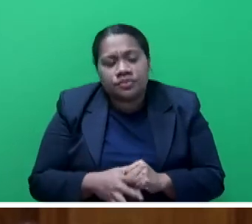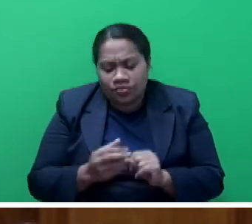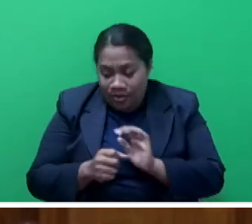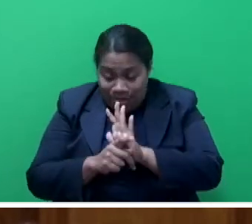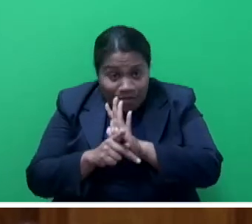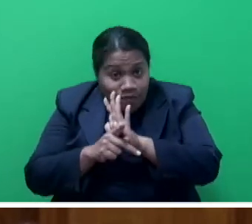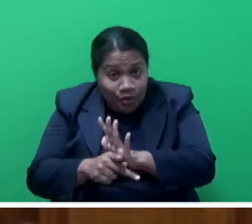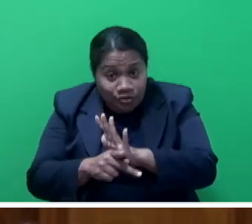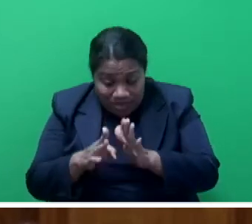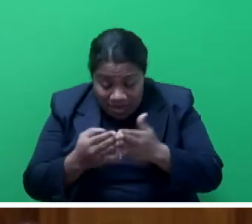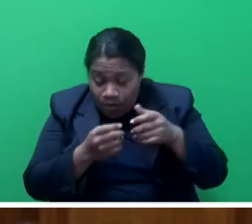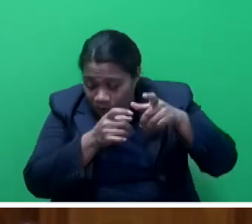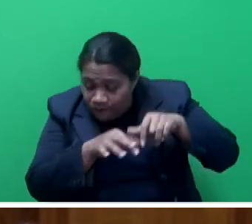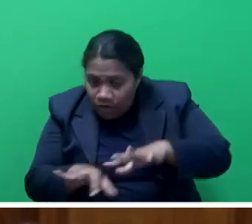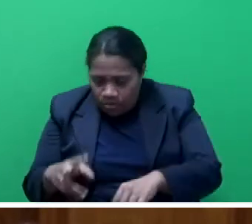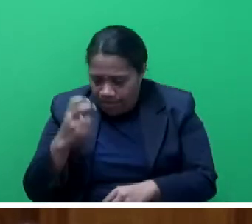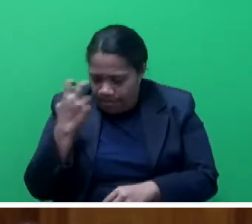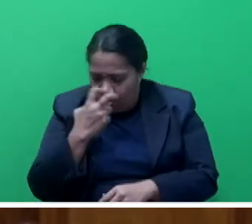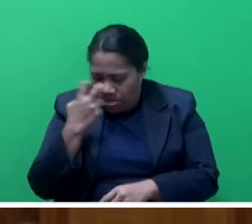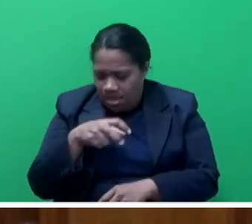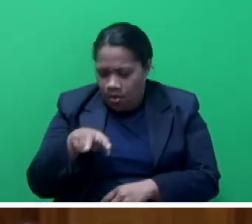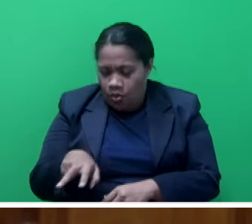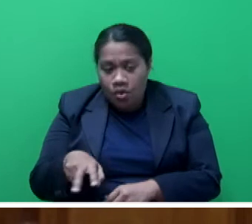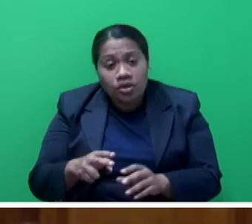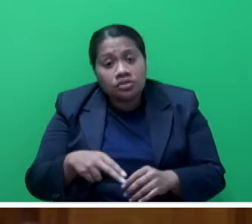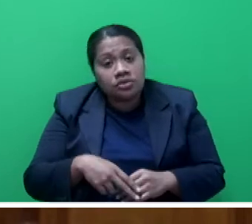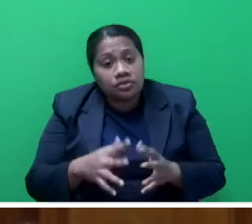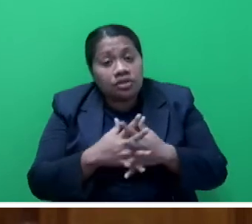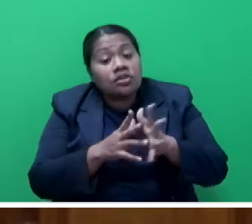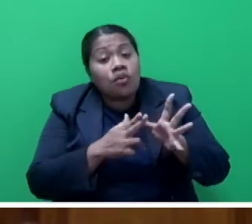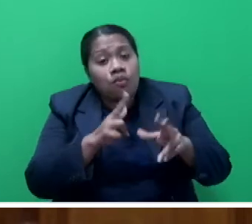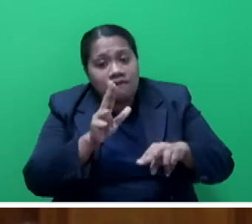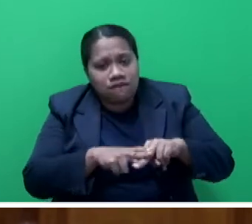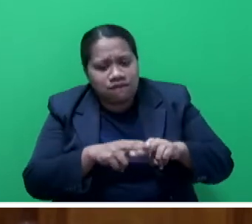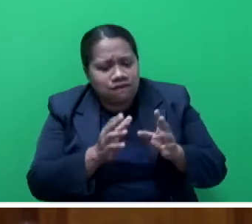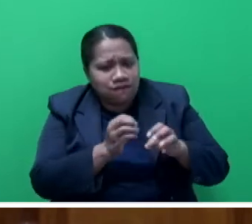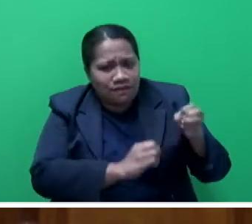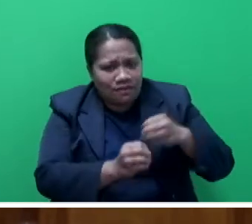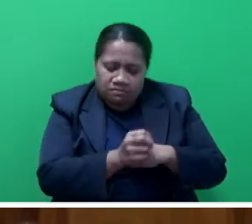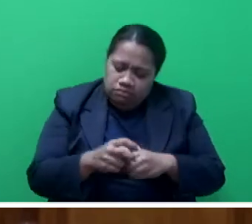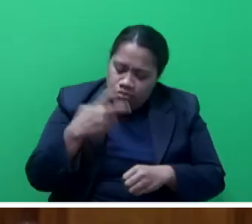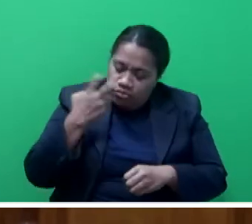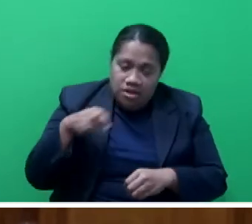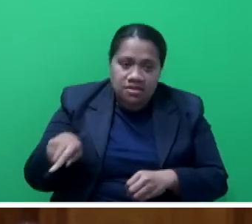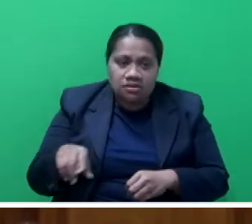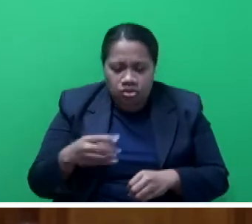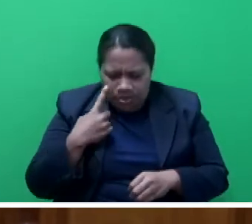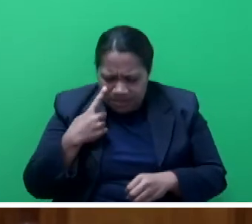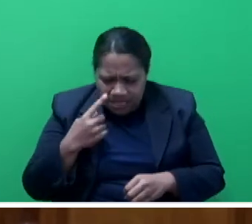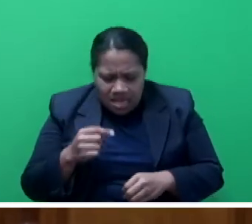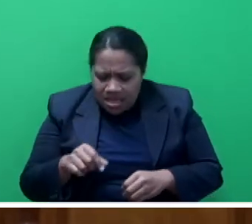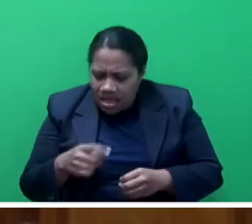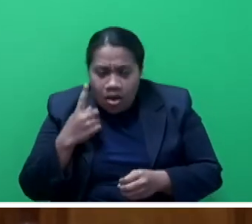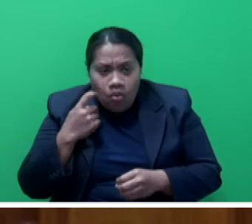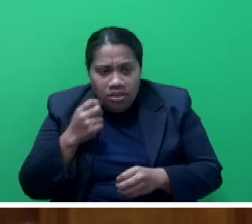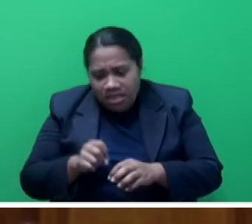and the flow is now being monitored through the WEF National Control Center. So they have to look at the amount of water that goes